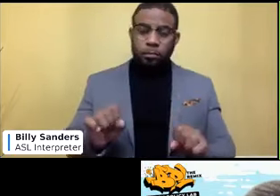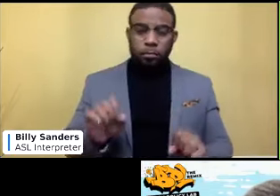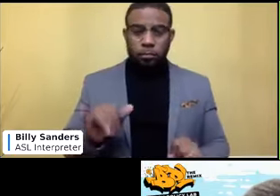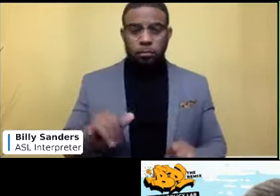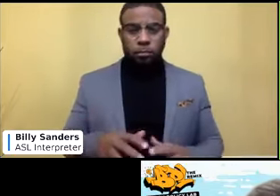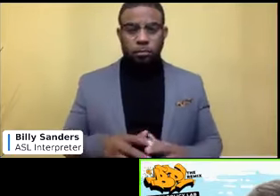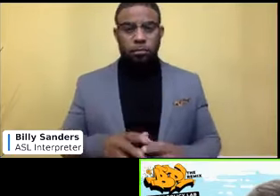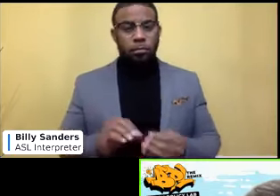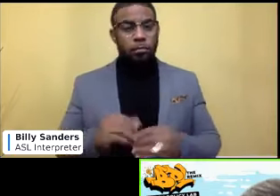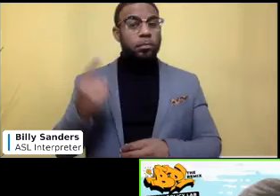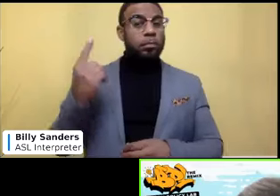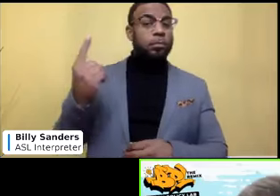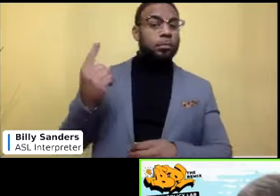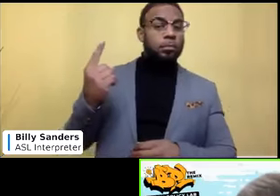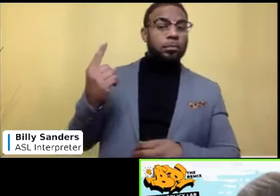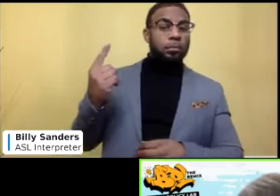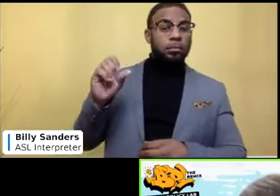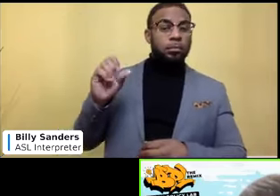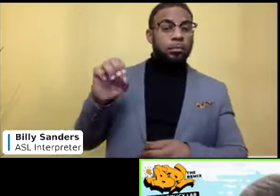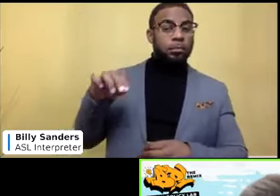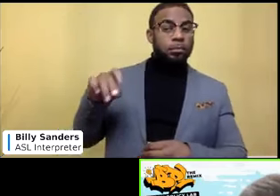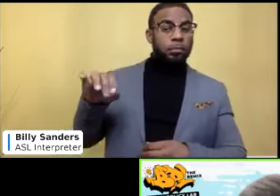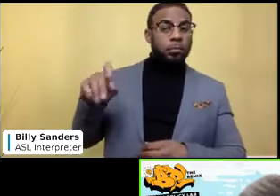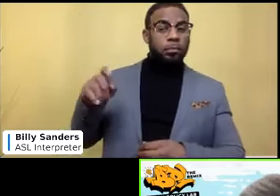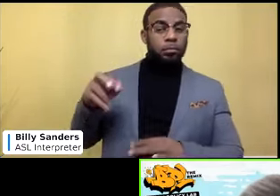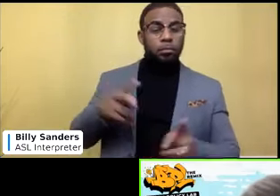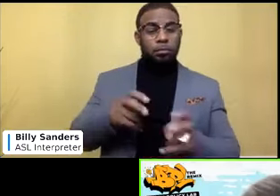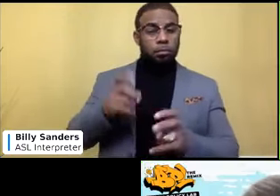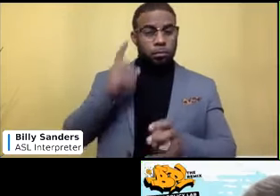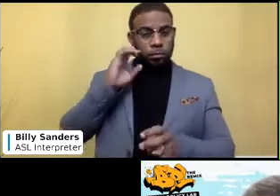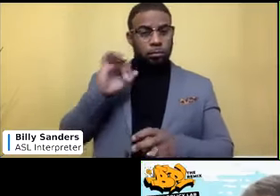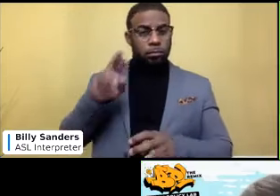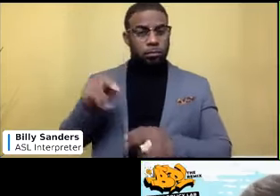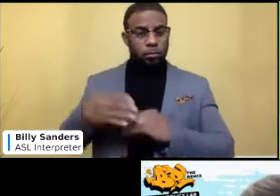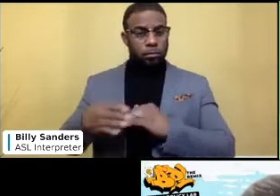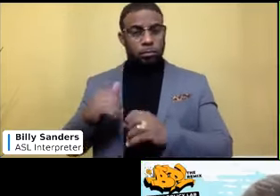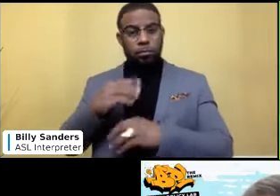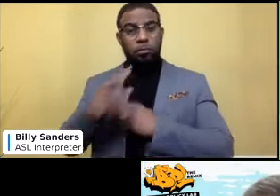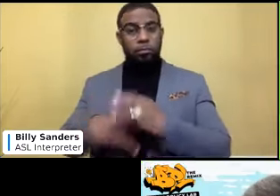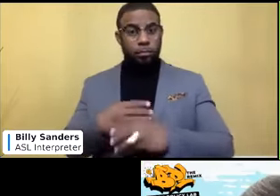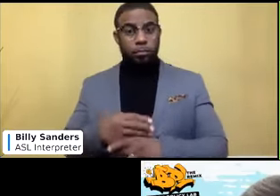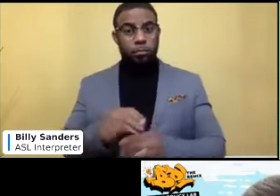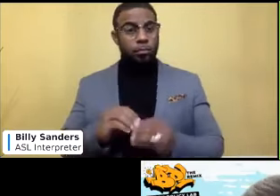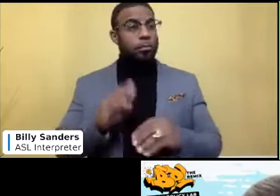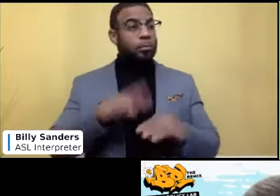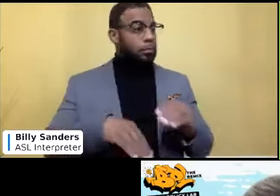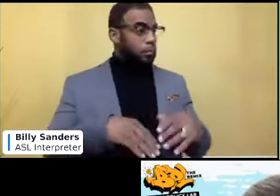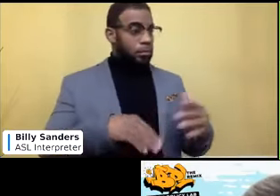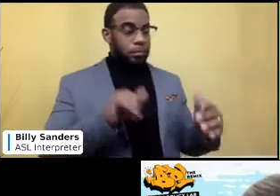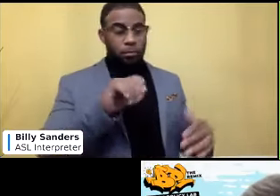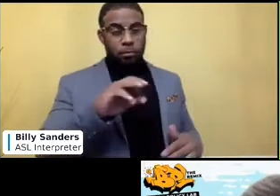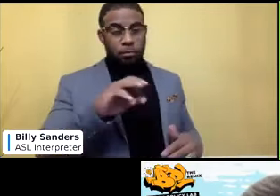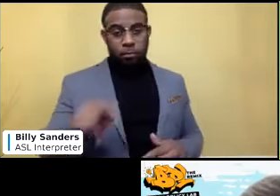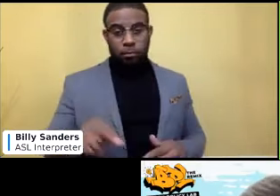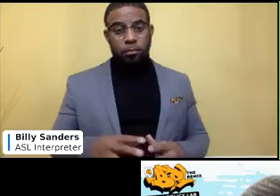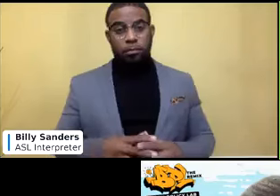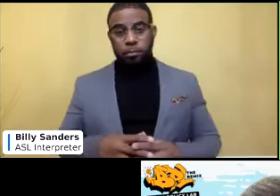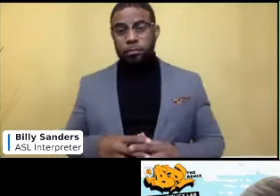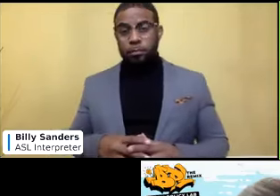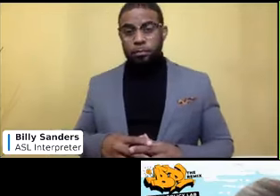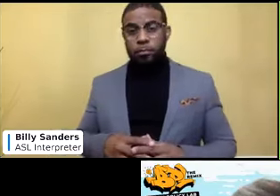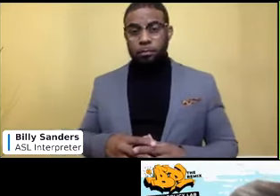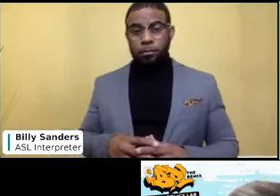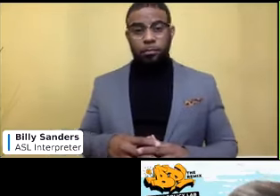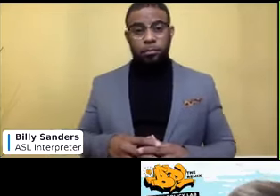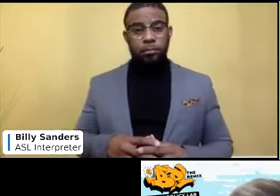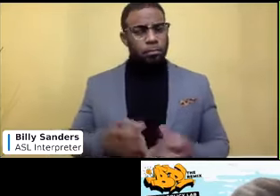Congo has. Number one sequester of carbon emissions in the world, more than the Amazon. Than the Amazon. And so